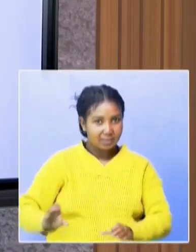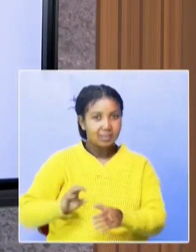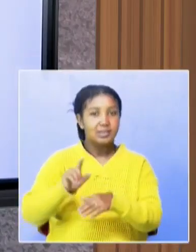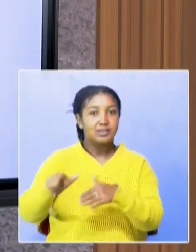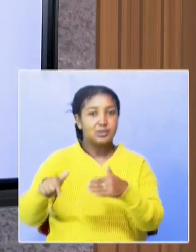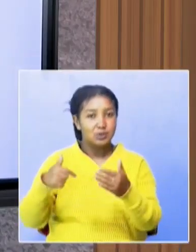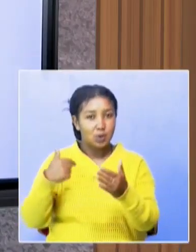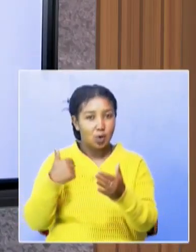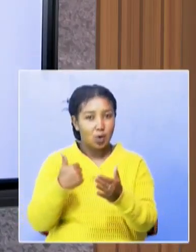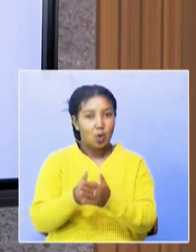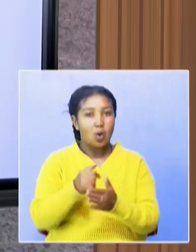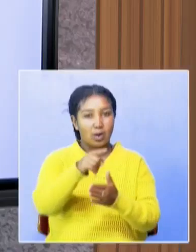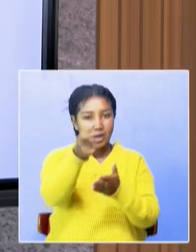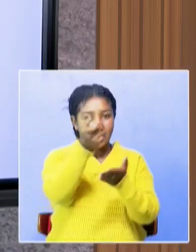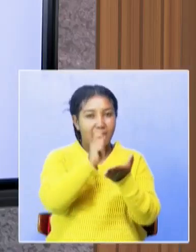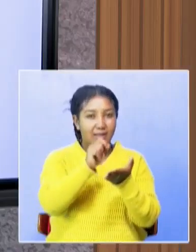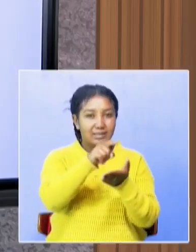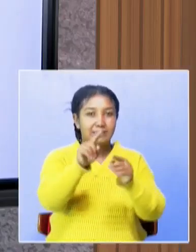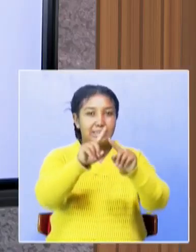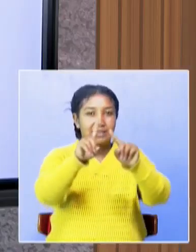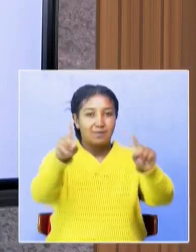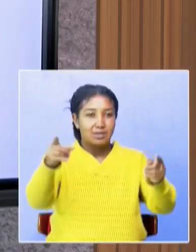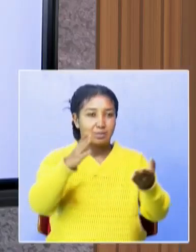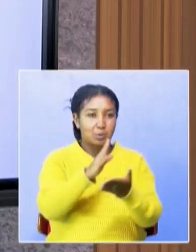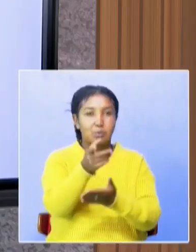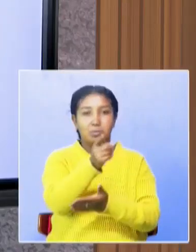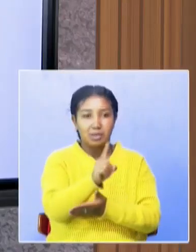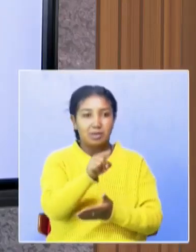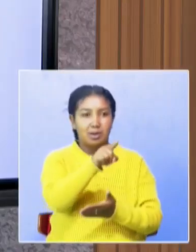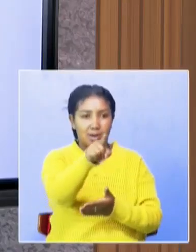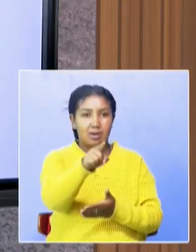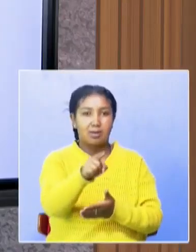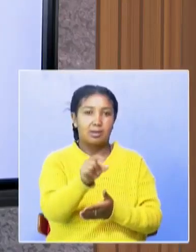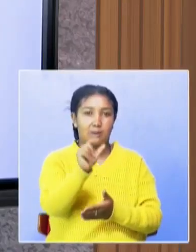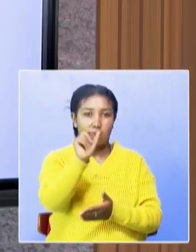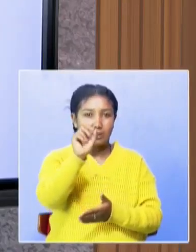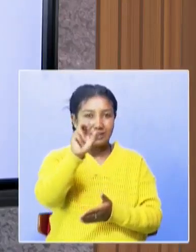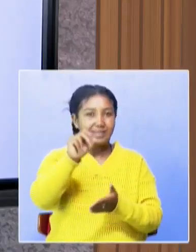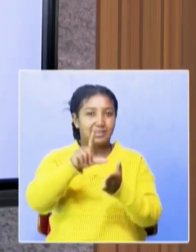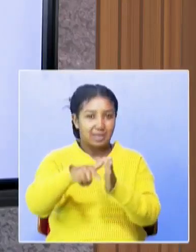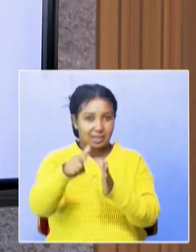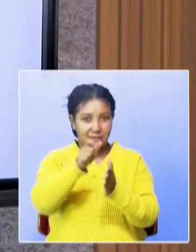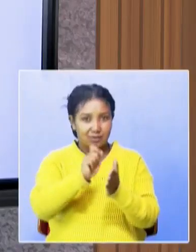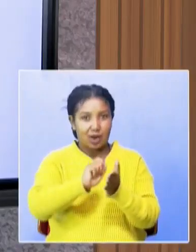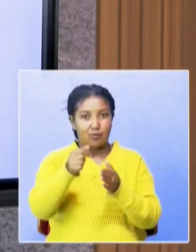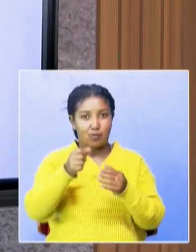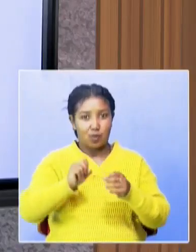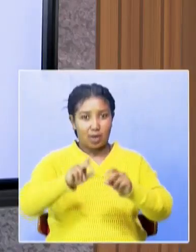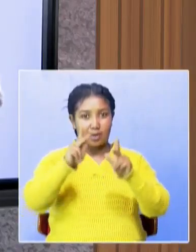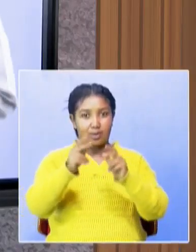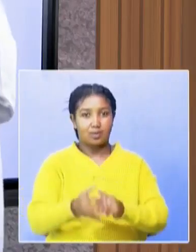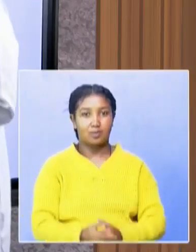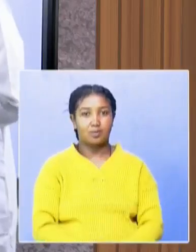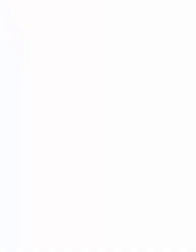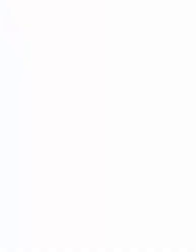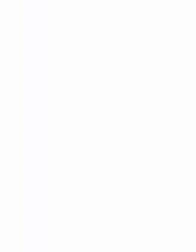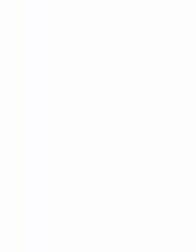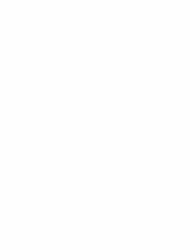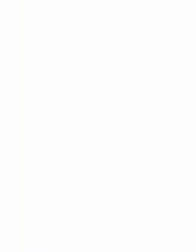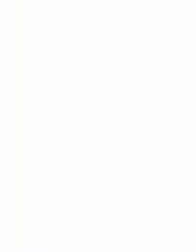so let them to write the difference between them. They have only 30 seconds. Is enough.